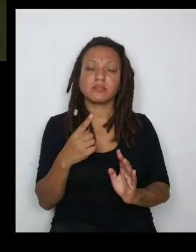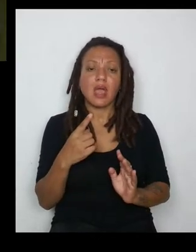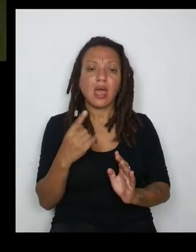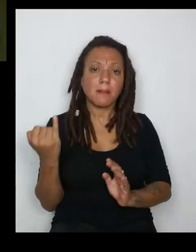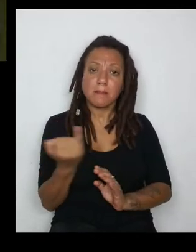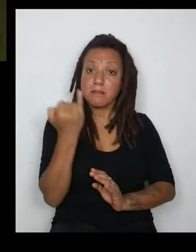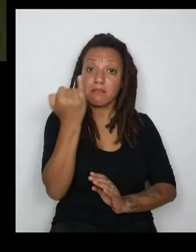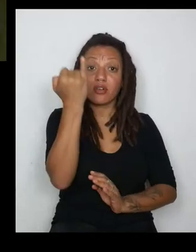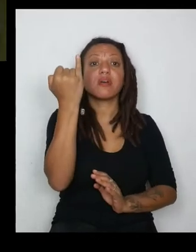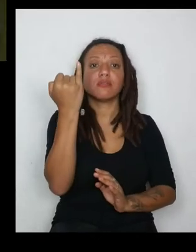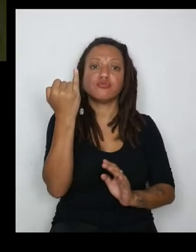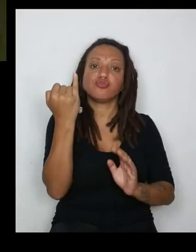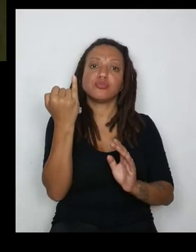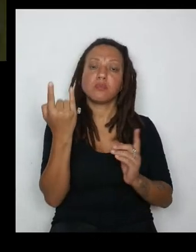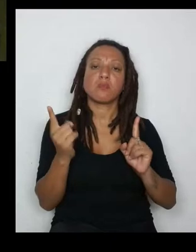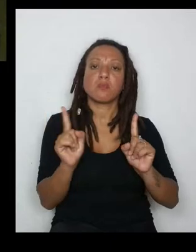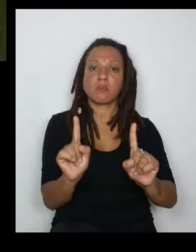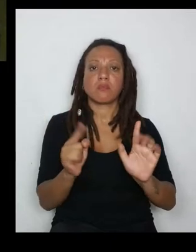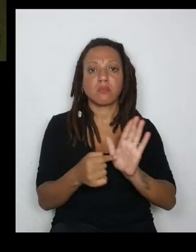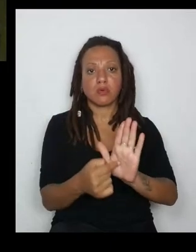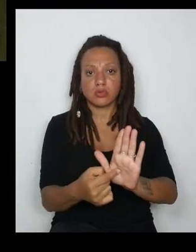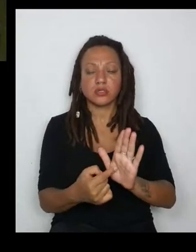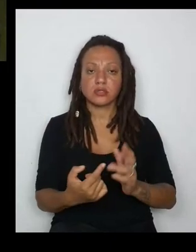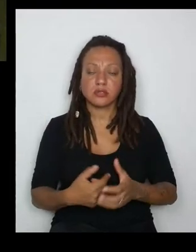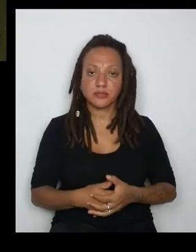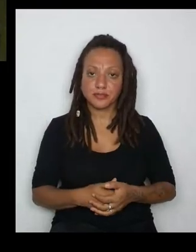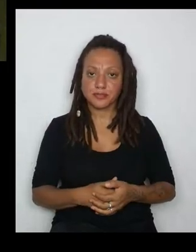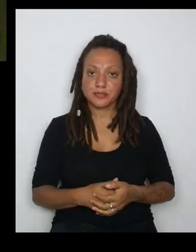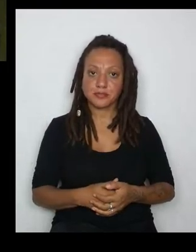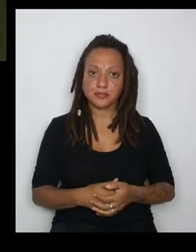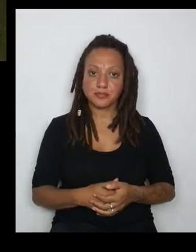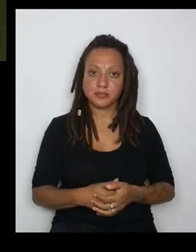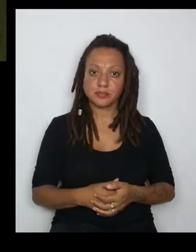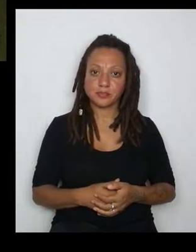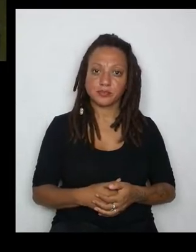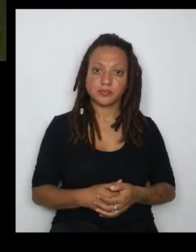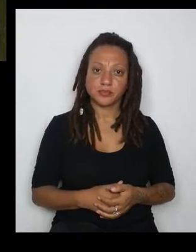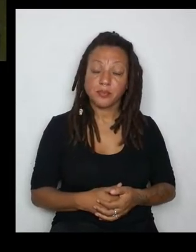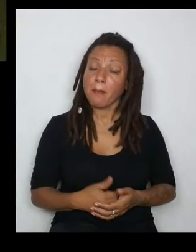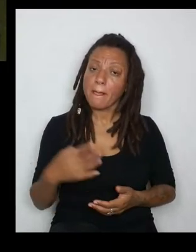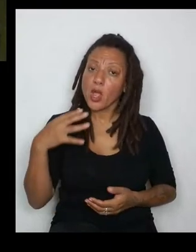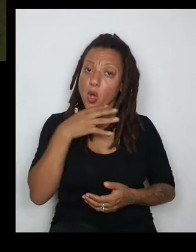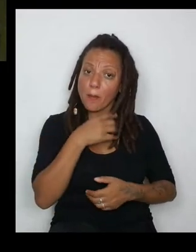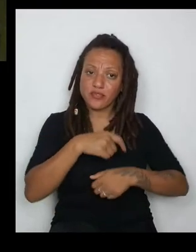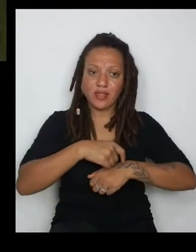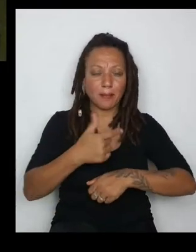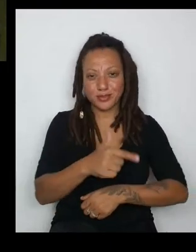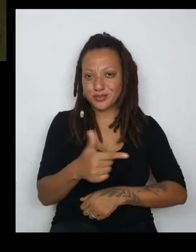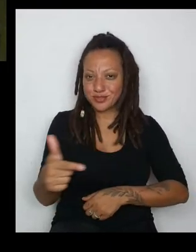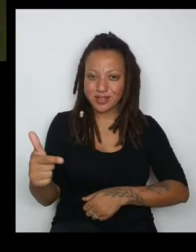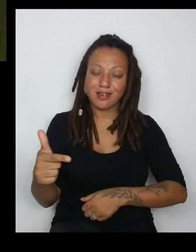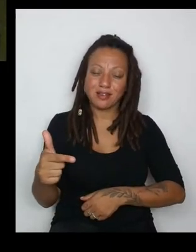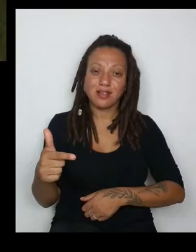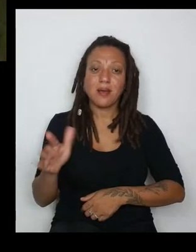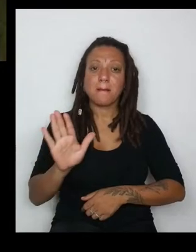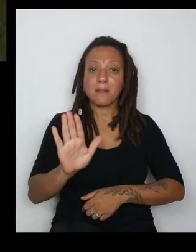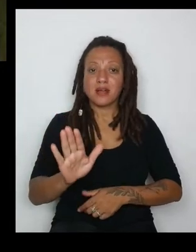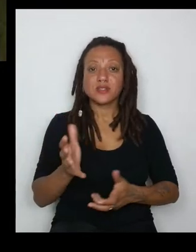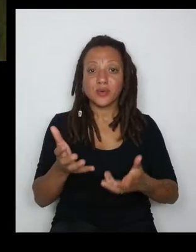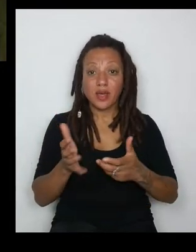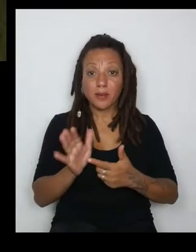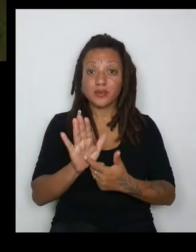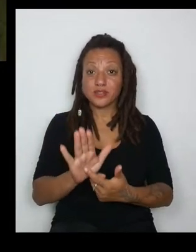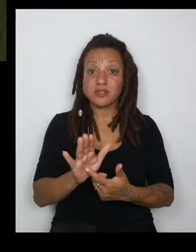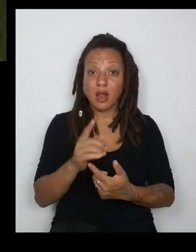wanted to to think a little bit with you there isn't much time you know when you see um uh the the eyes when you see uh